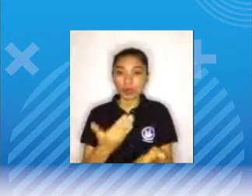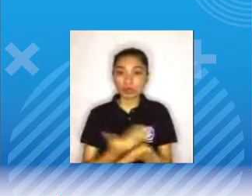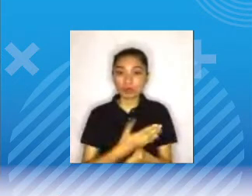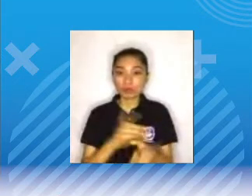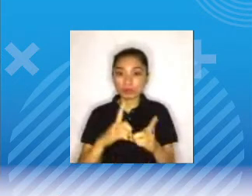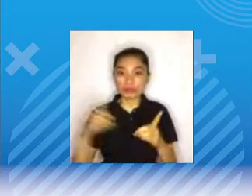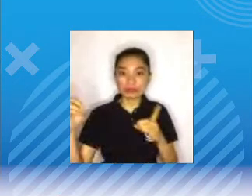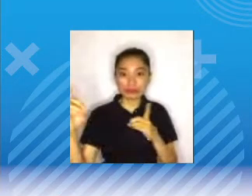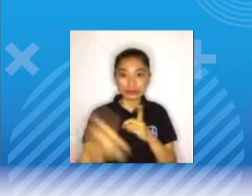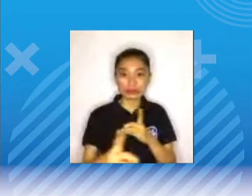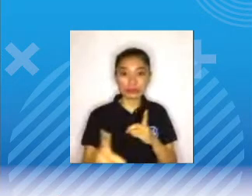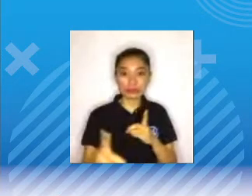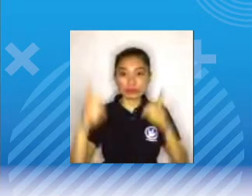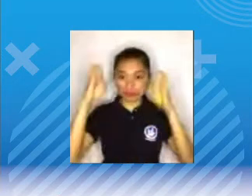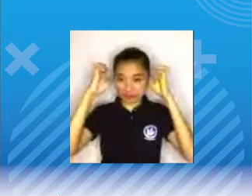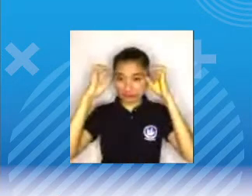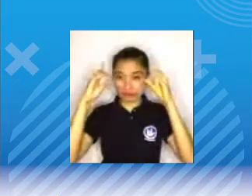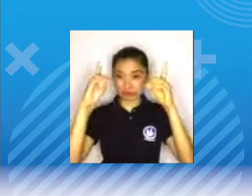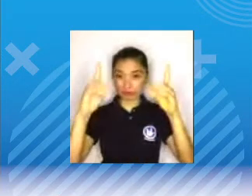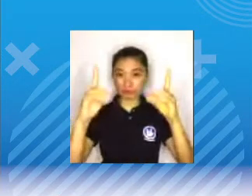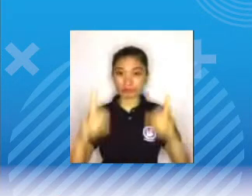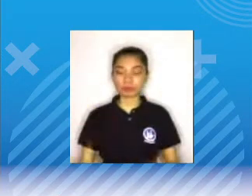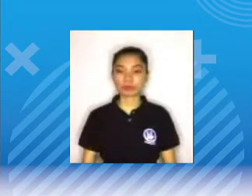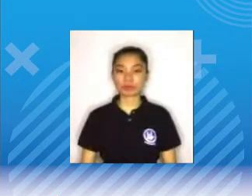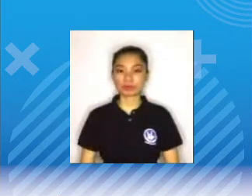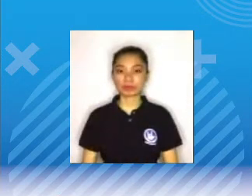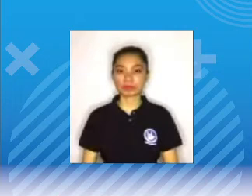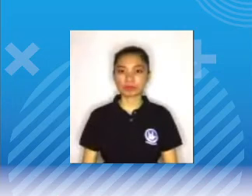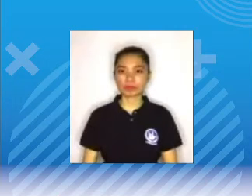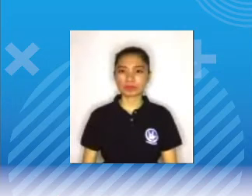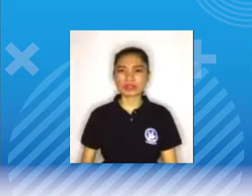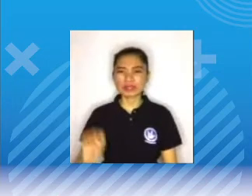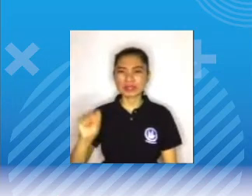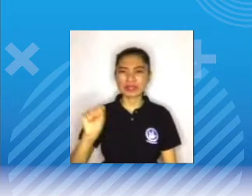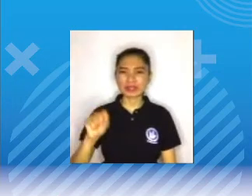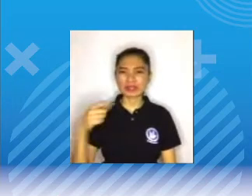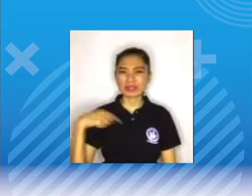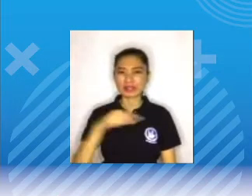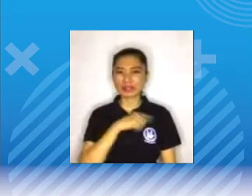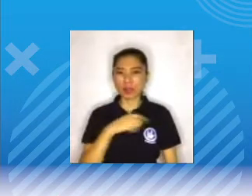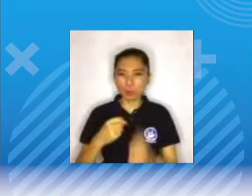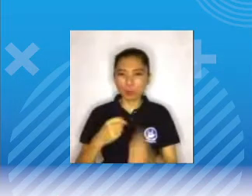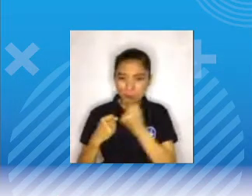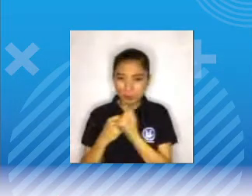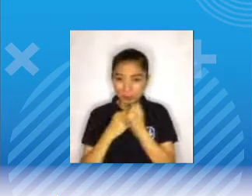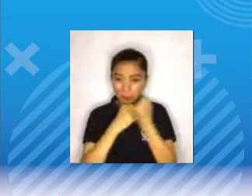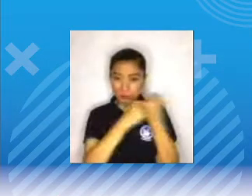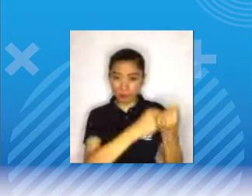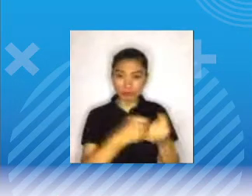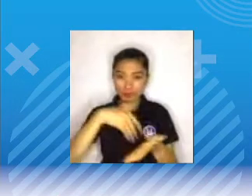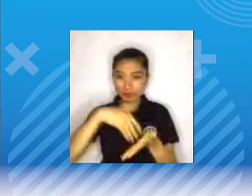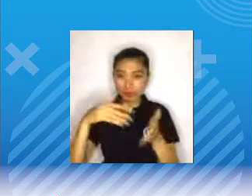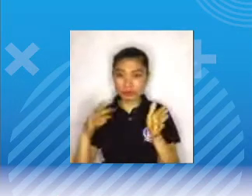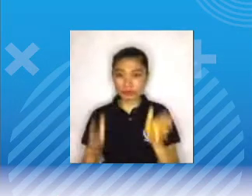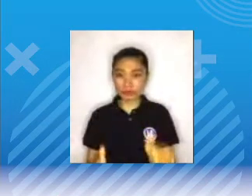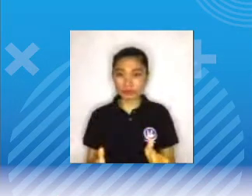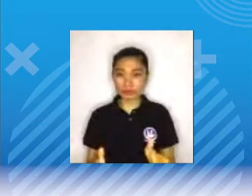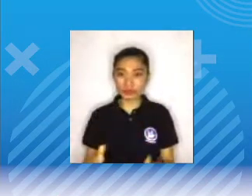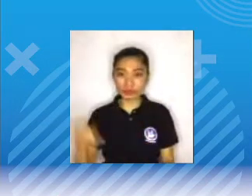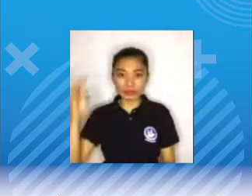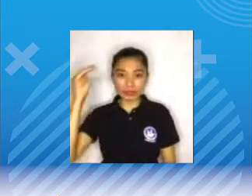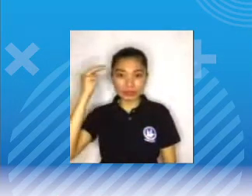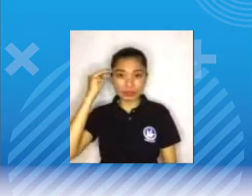kaya kailangan nating masuportahan yung mga mag-aaral emotionally, mentally, to prepare them for the